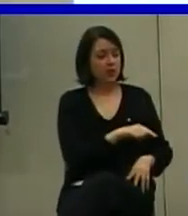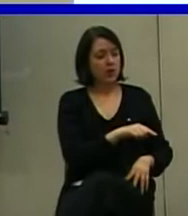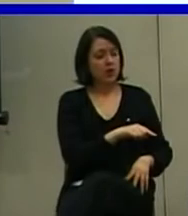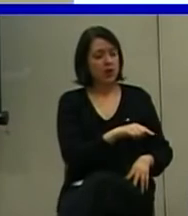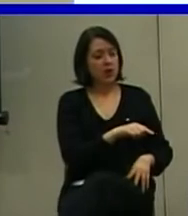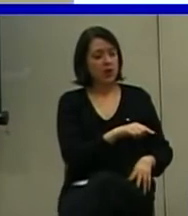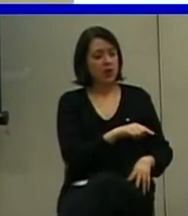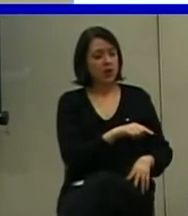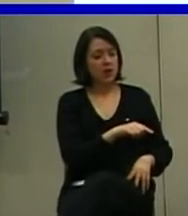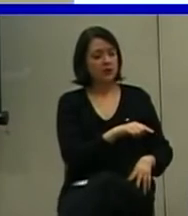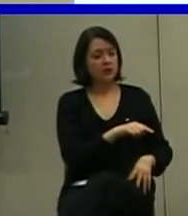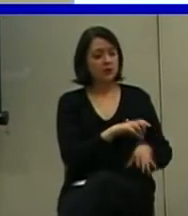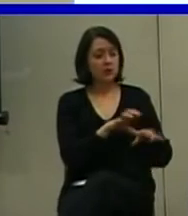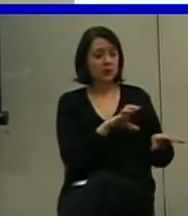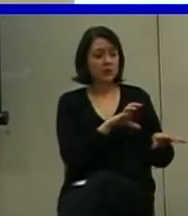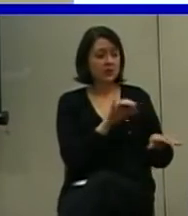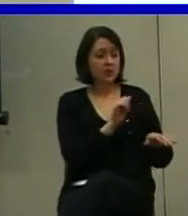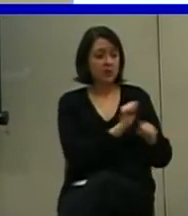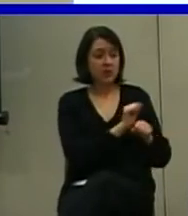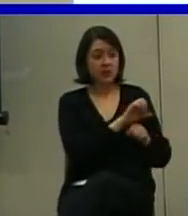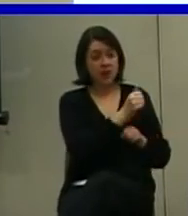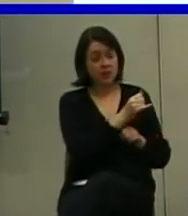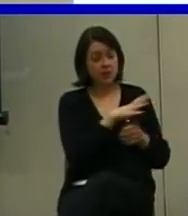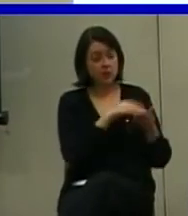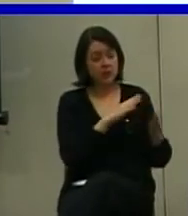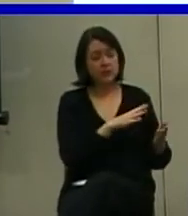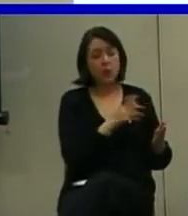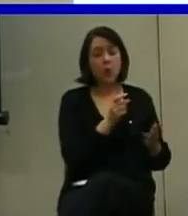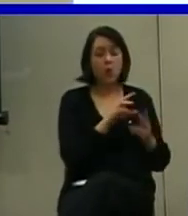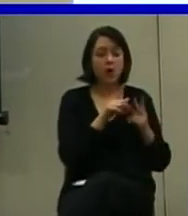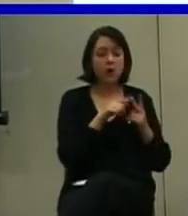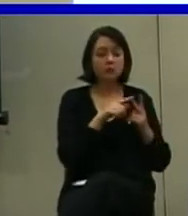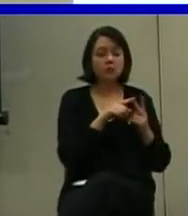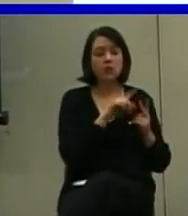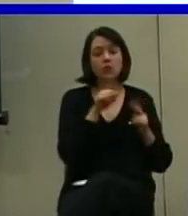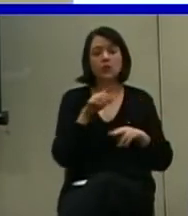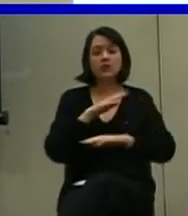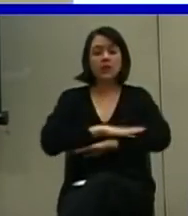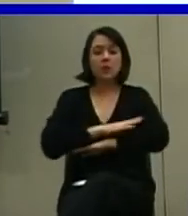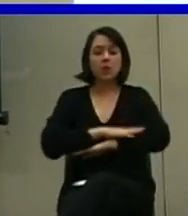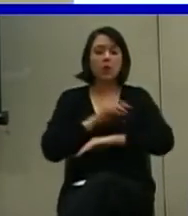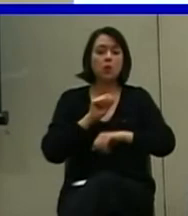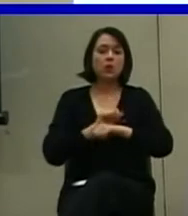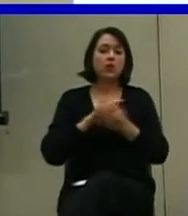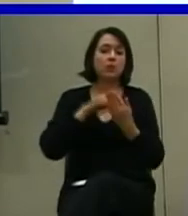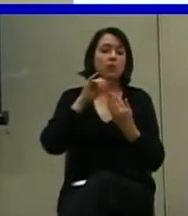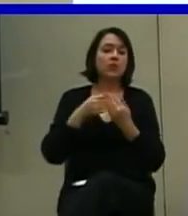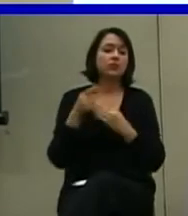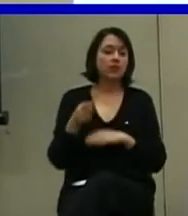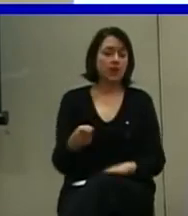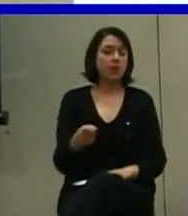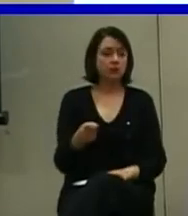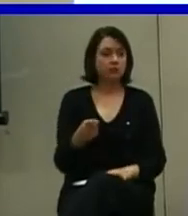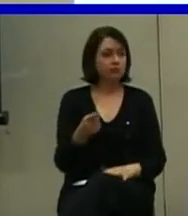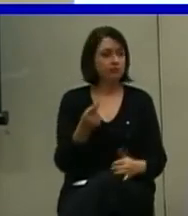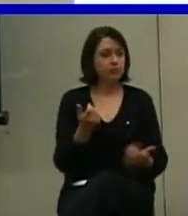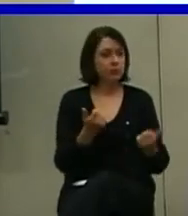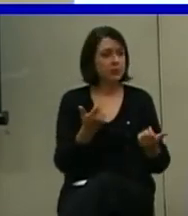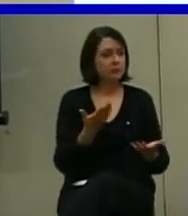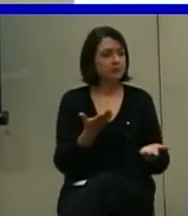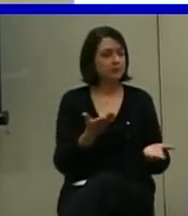same work that they're doing, or you can go over to the table and work on the projects over there. So what is it going